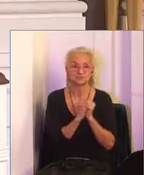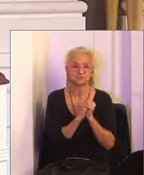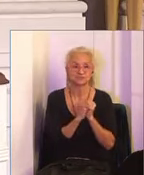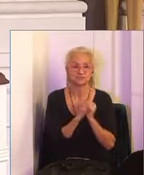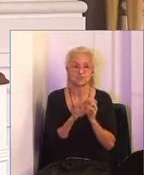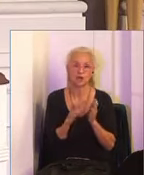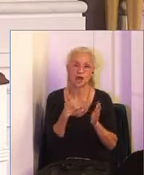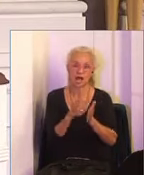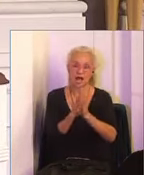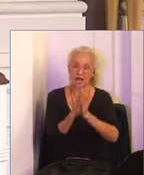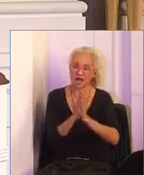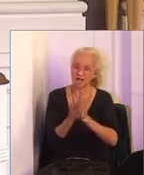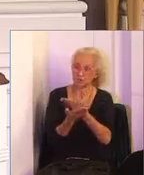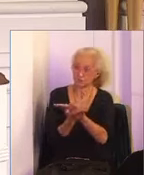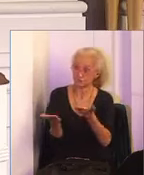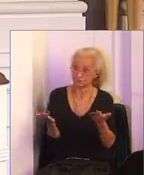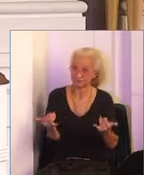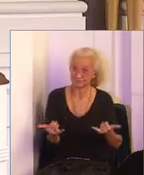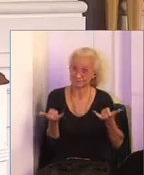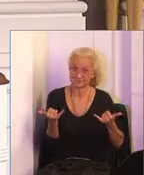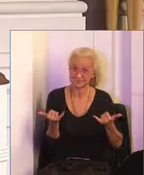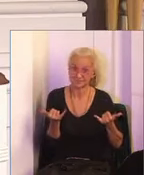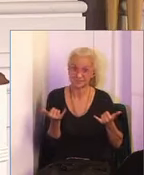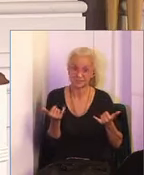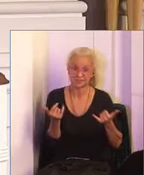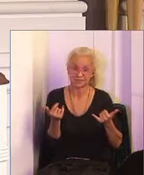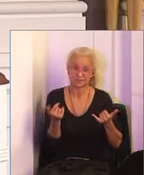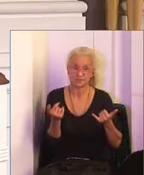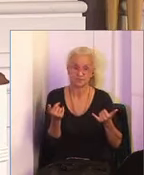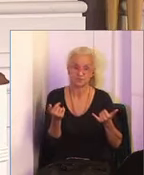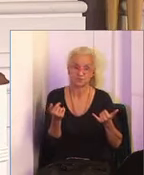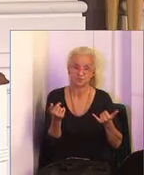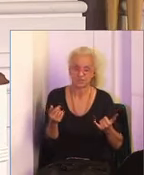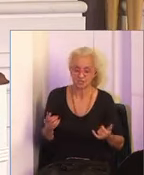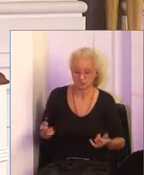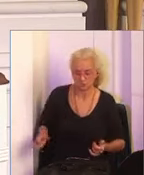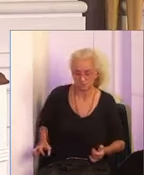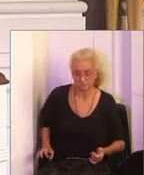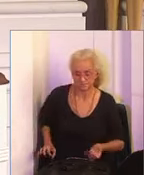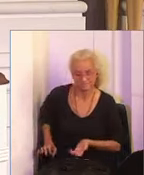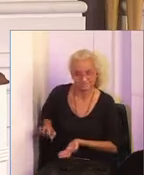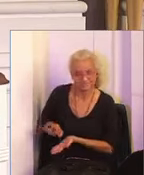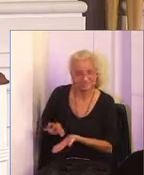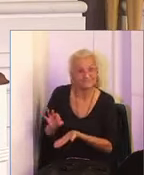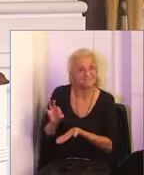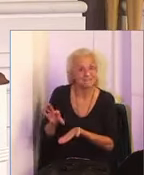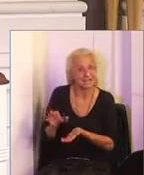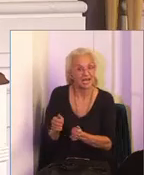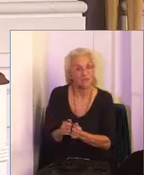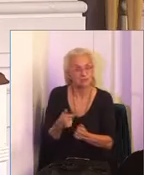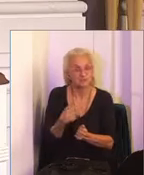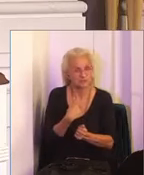So I ask of you today to tithe with me.